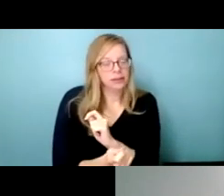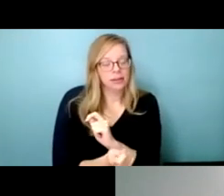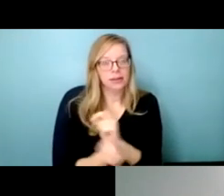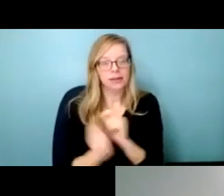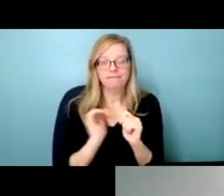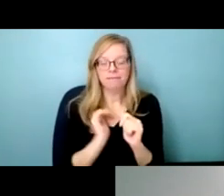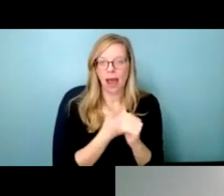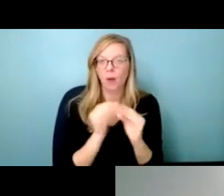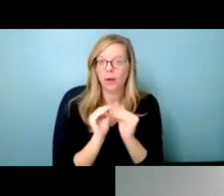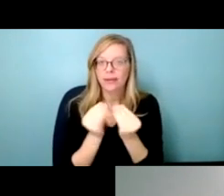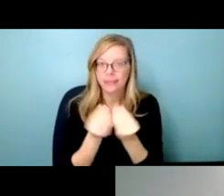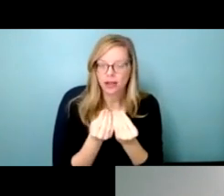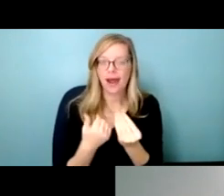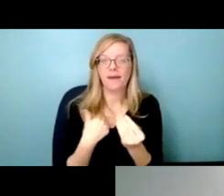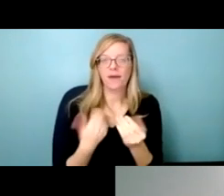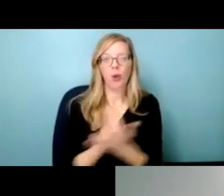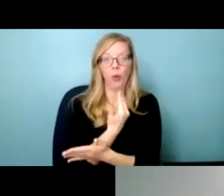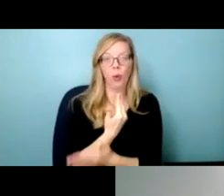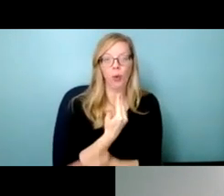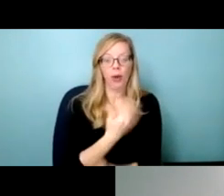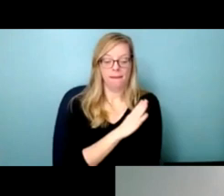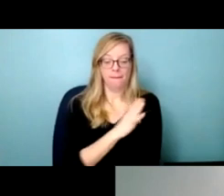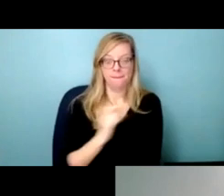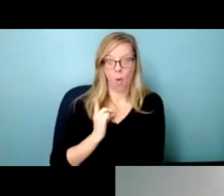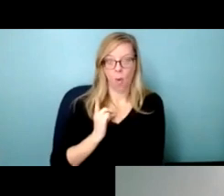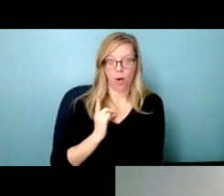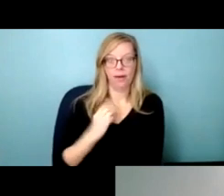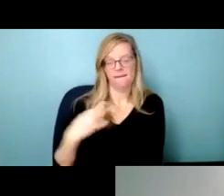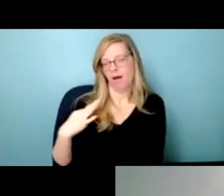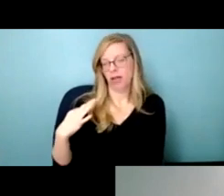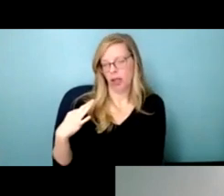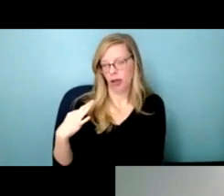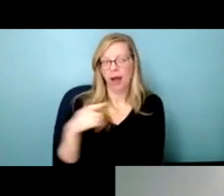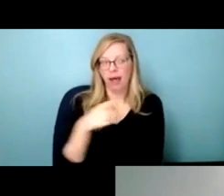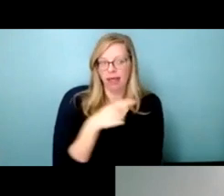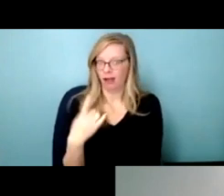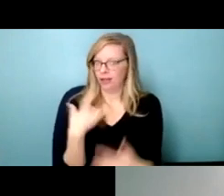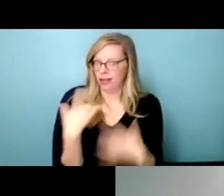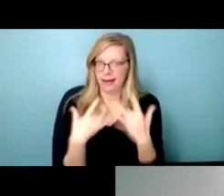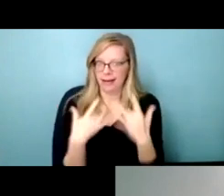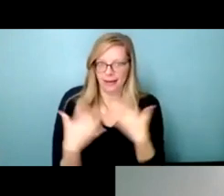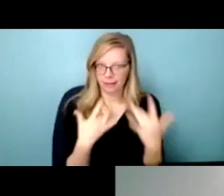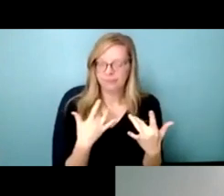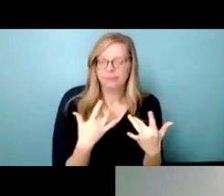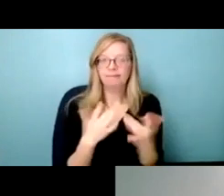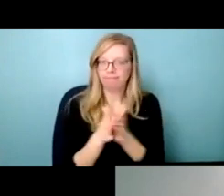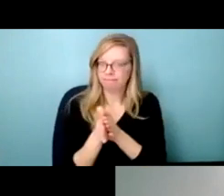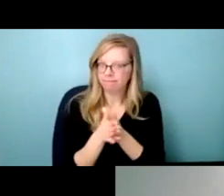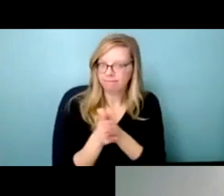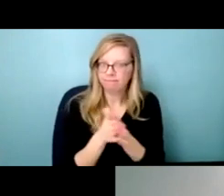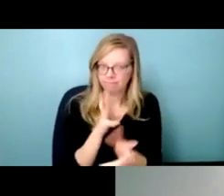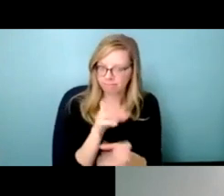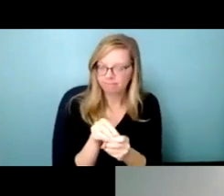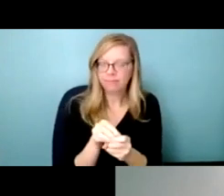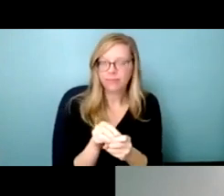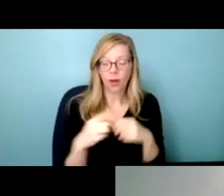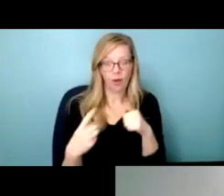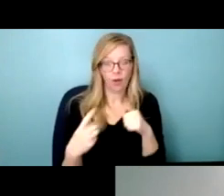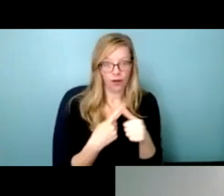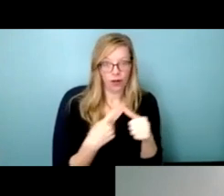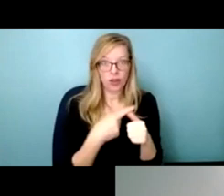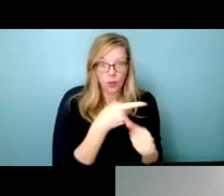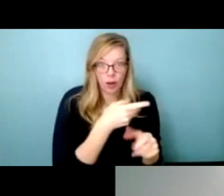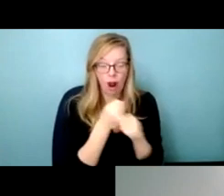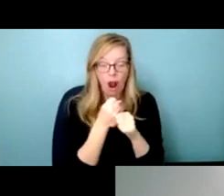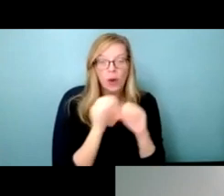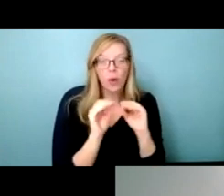a new board, volunteer board, very enthusiastic. And one of the first things we did is we got a organizational grant from the